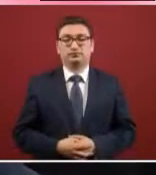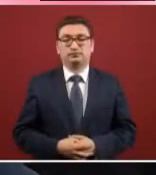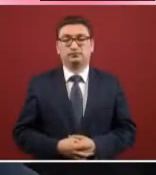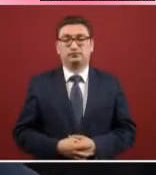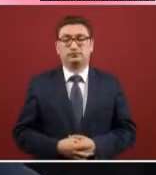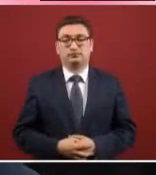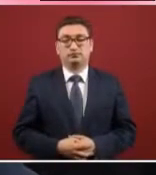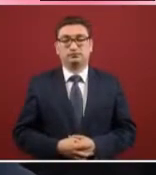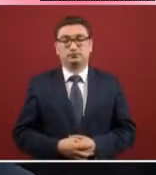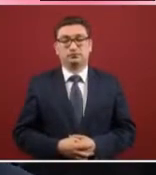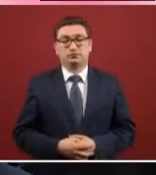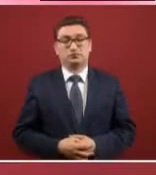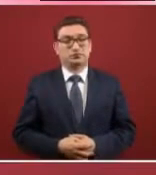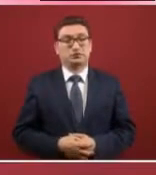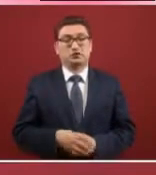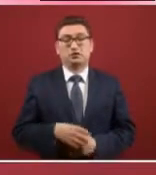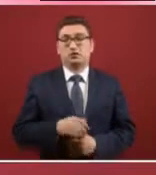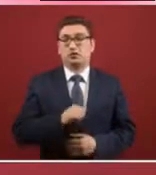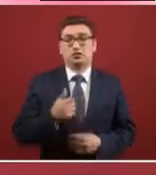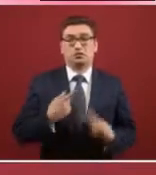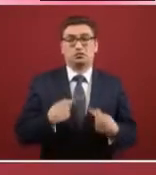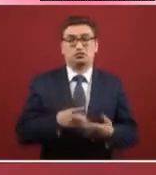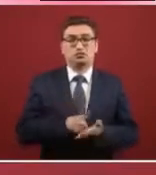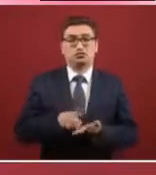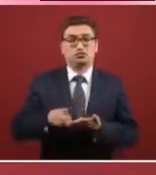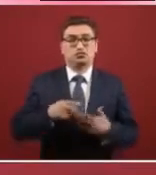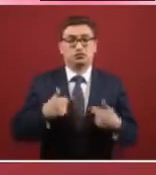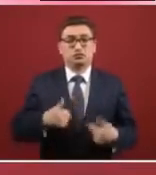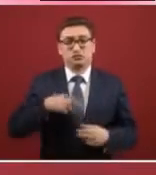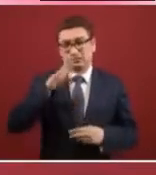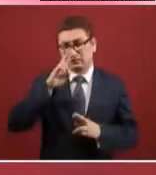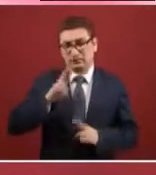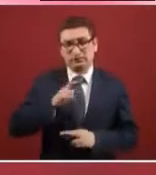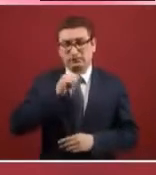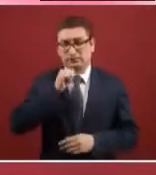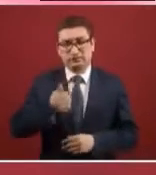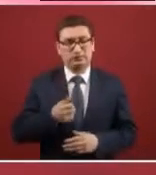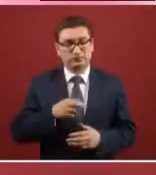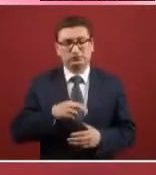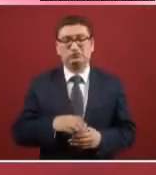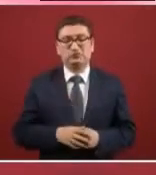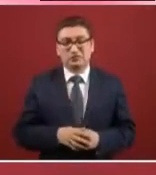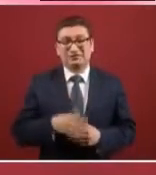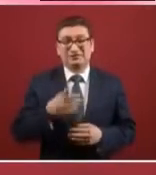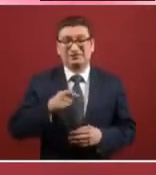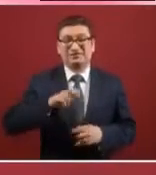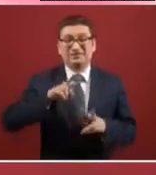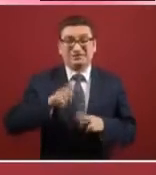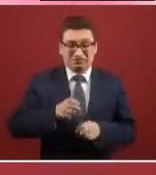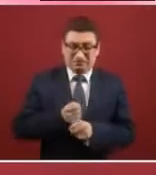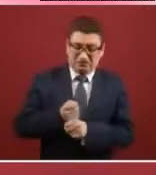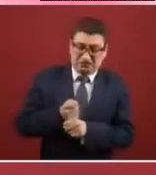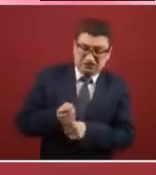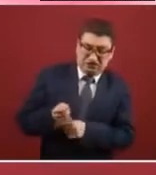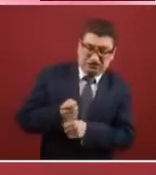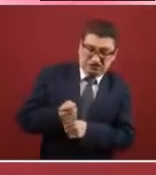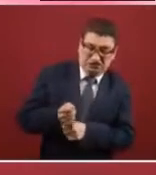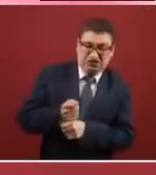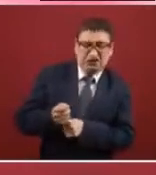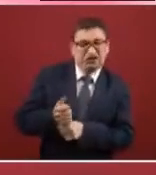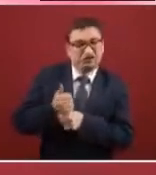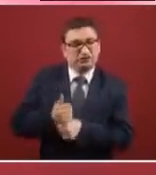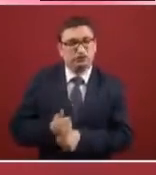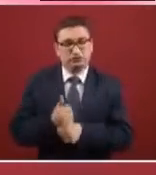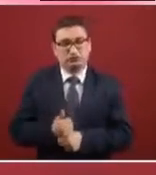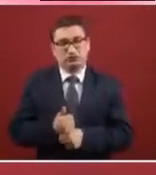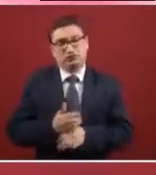violatorio de derechos humanos a violation of estamos human rights tortura. We're talking about torture. Entonces, con todo